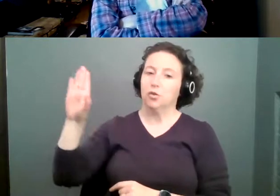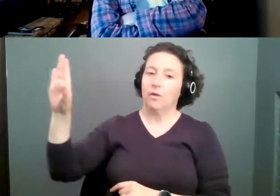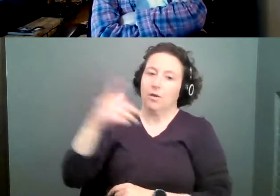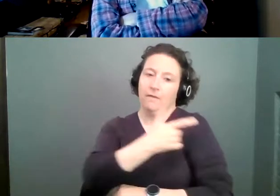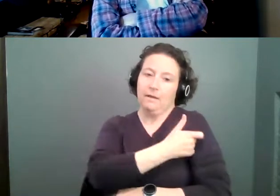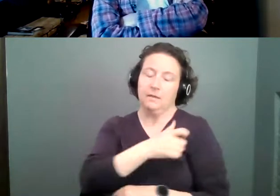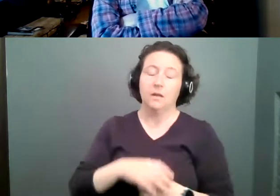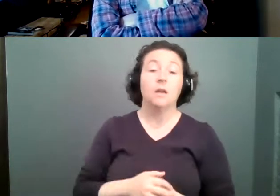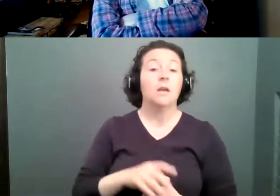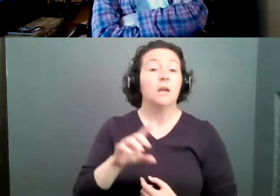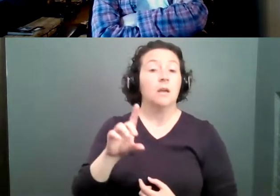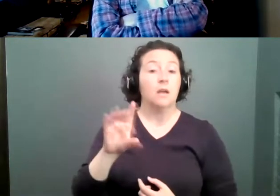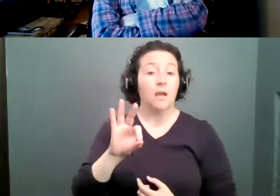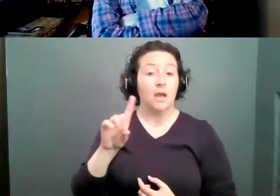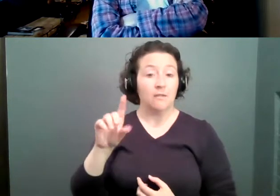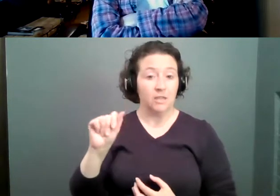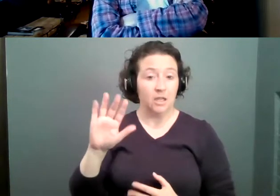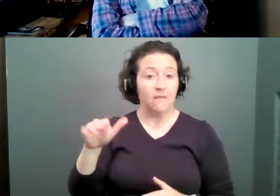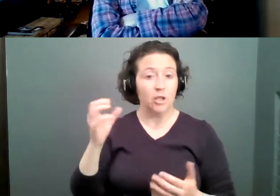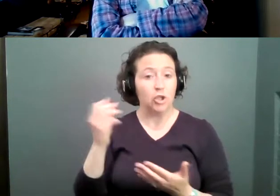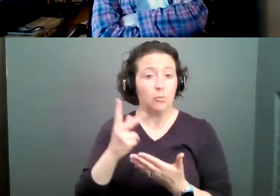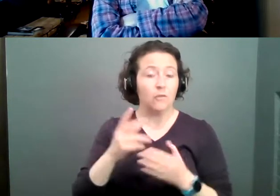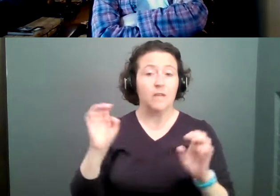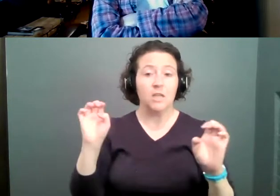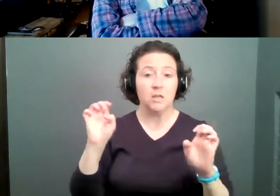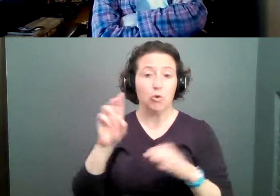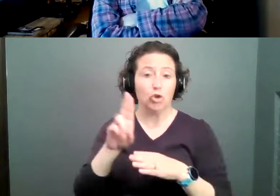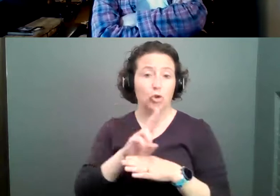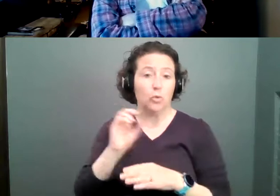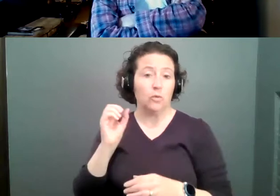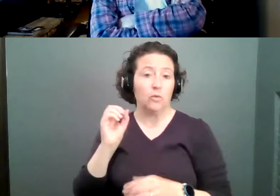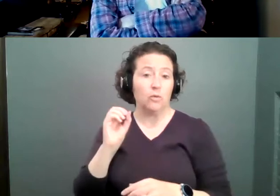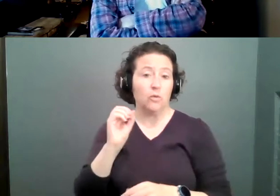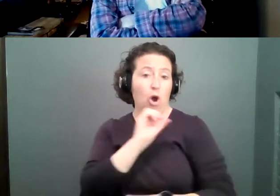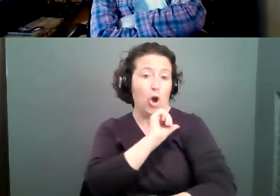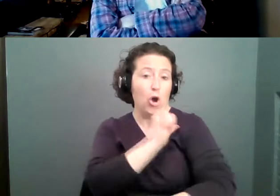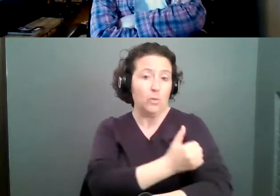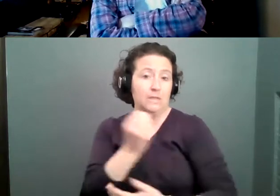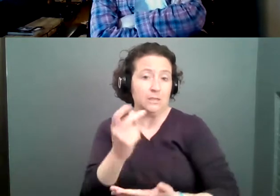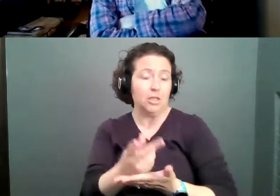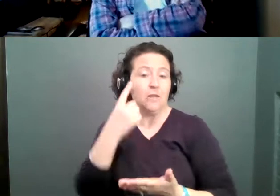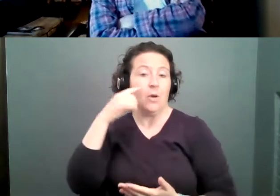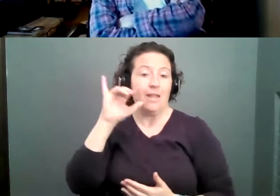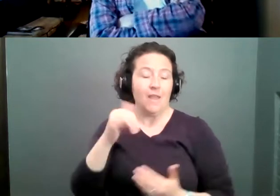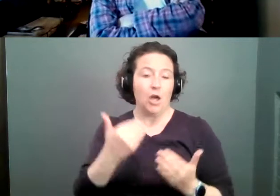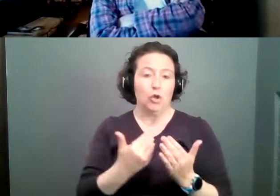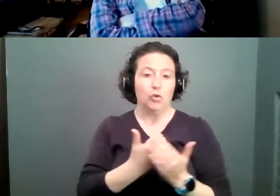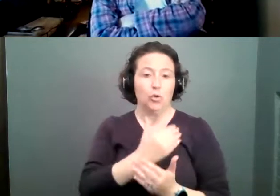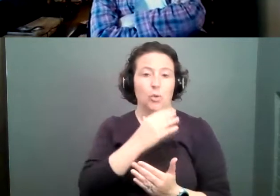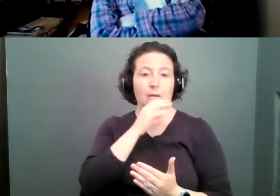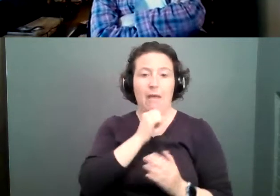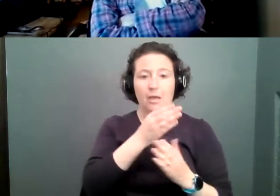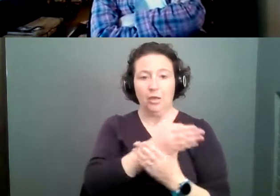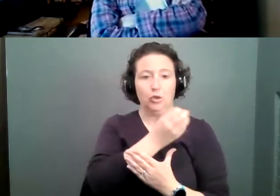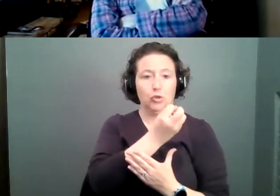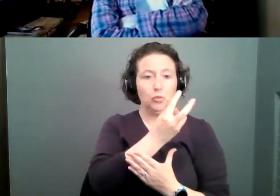granted emergency use authorization for that new age range, in addition to those 16